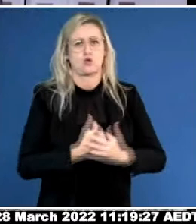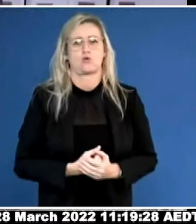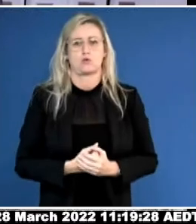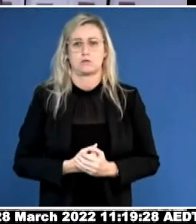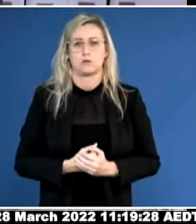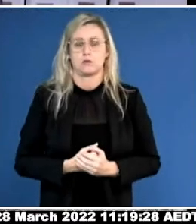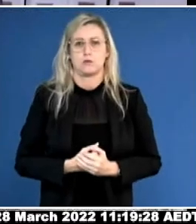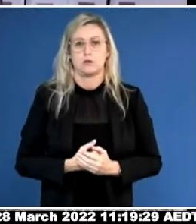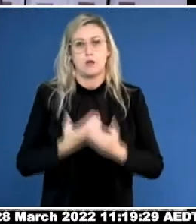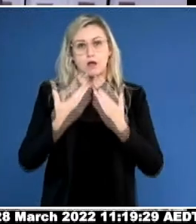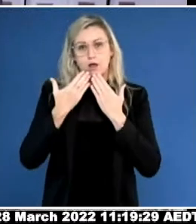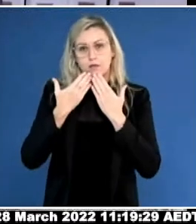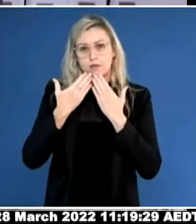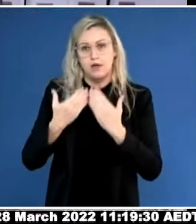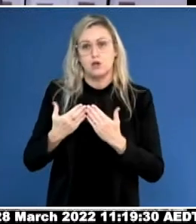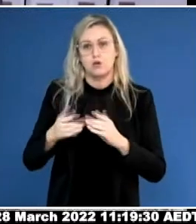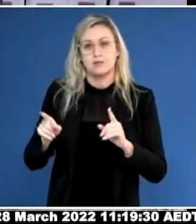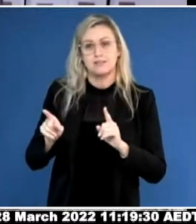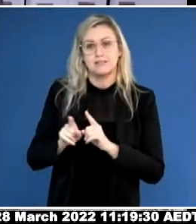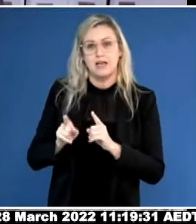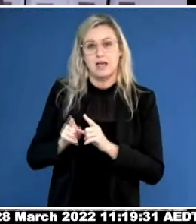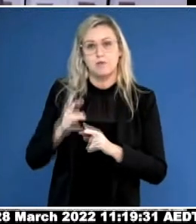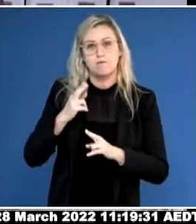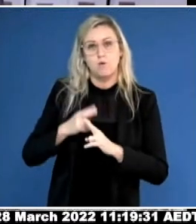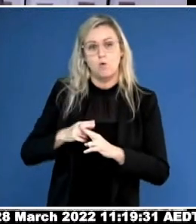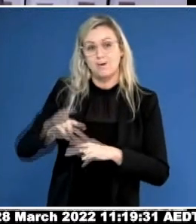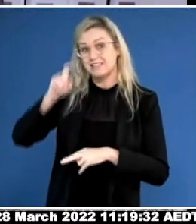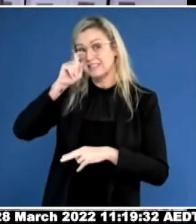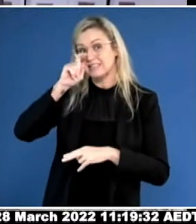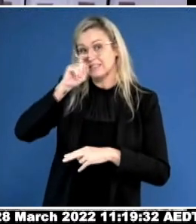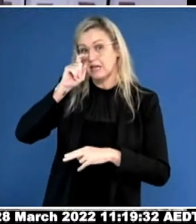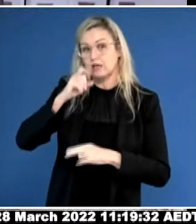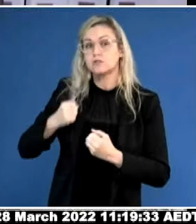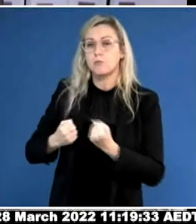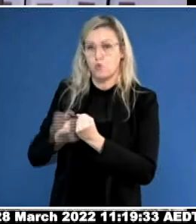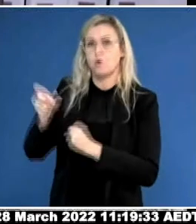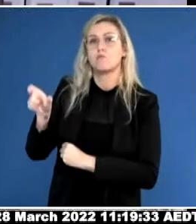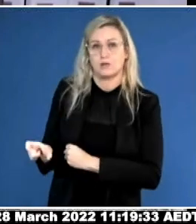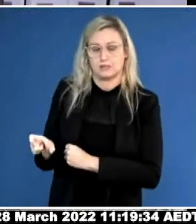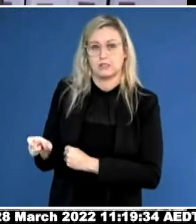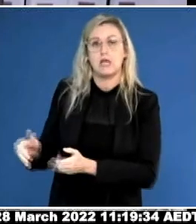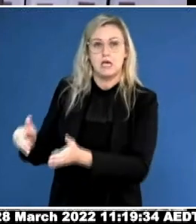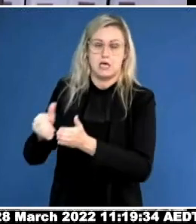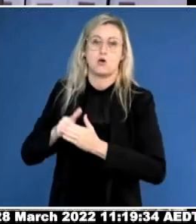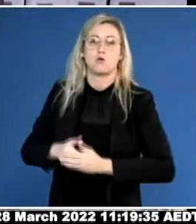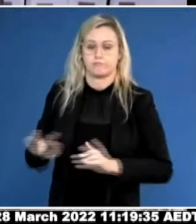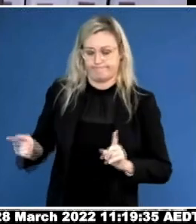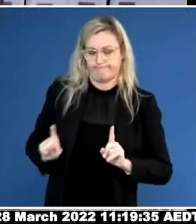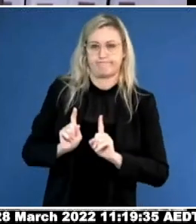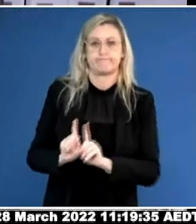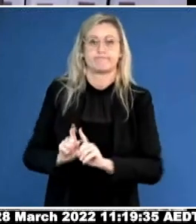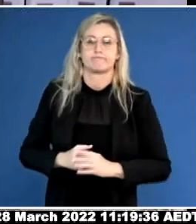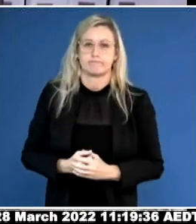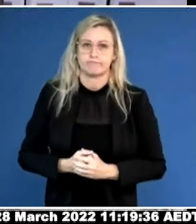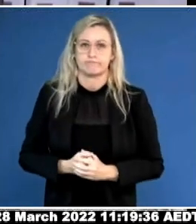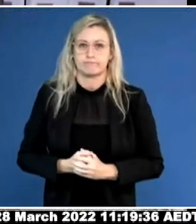to Shanigwa, who I know has supported you and is here today. And if you would be good enough to pass on our thanks